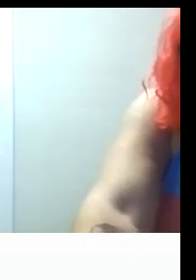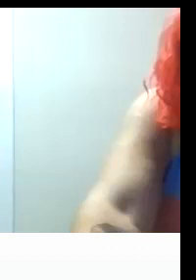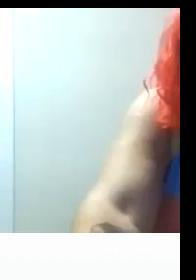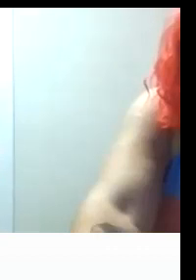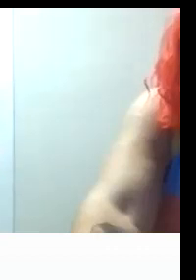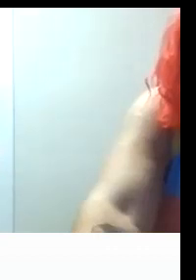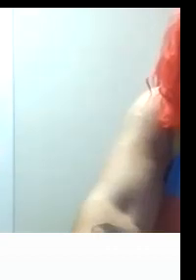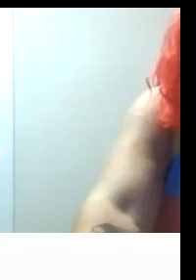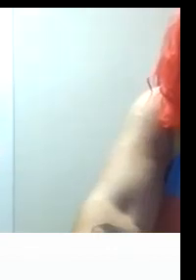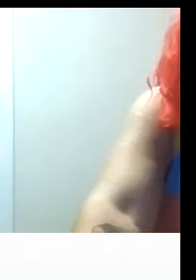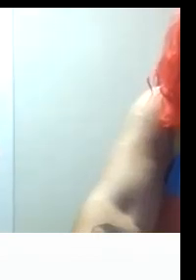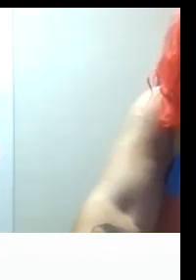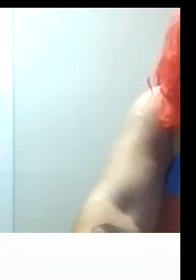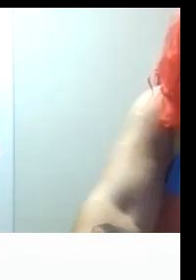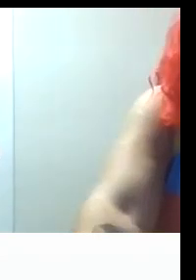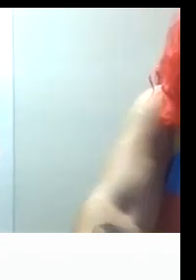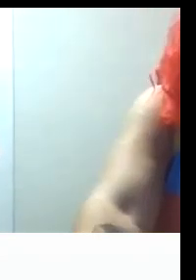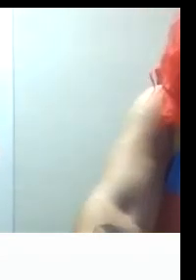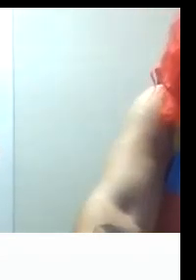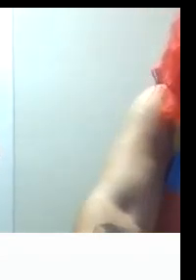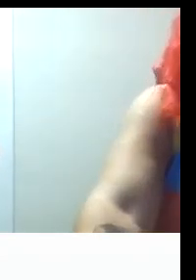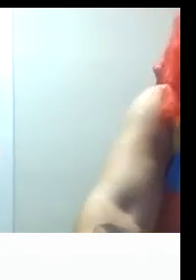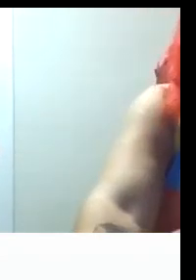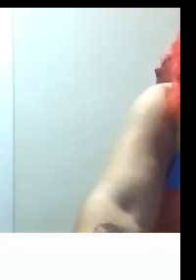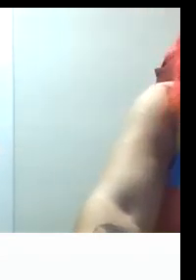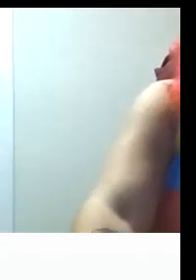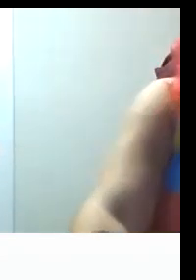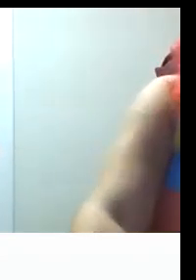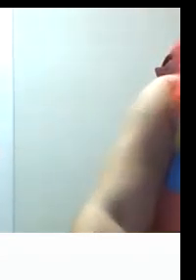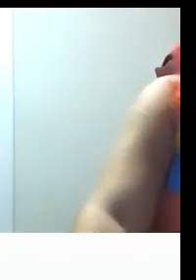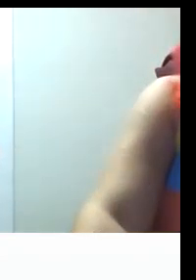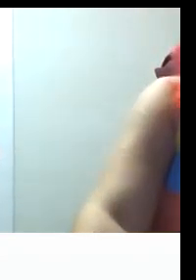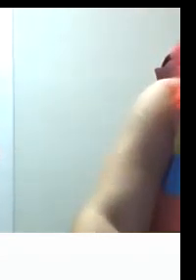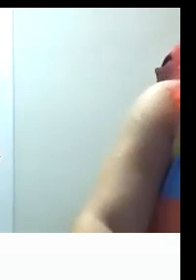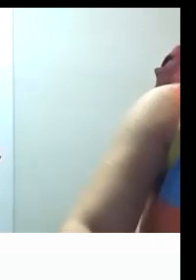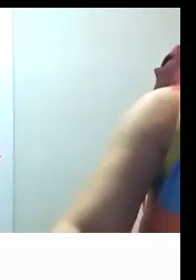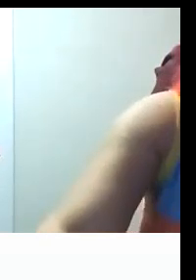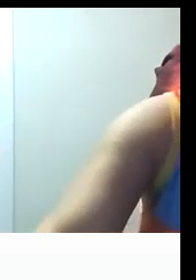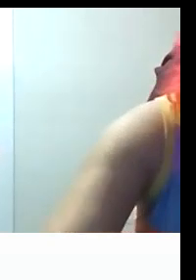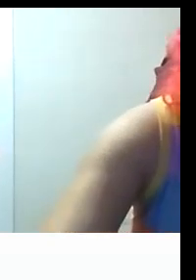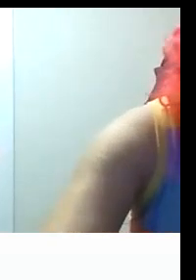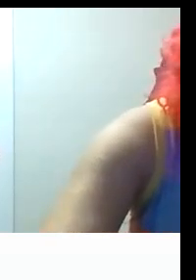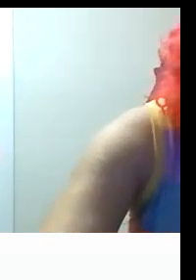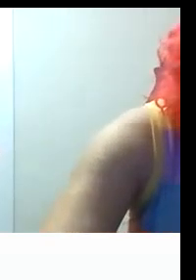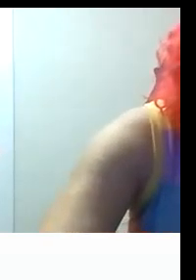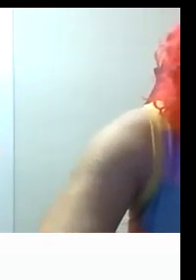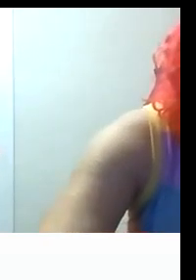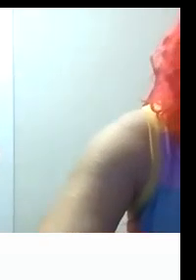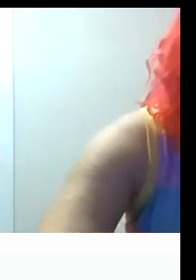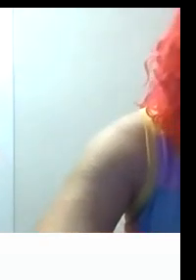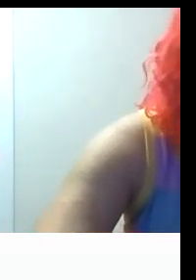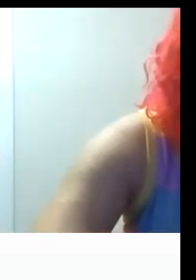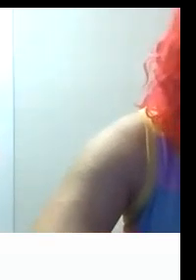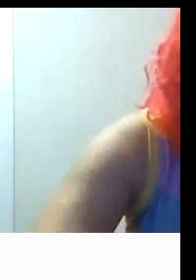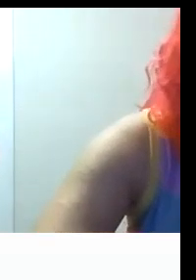disability representation mean? What's that about? It's like movies and TV shows and how people with disabilities are